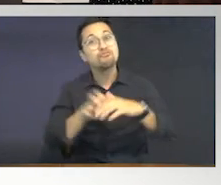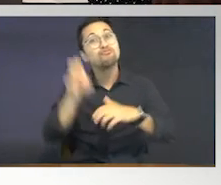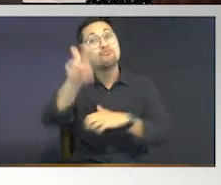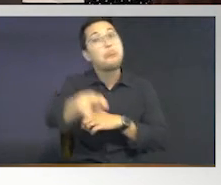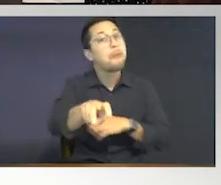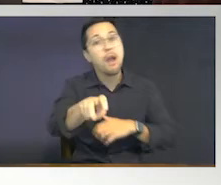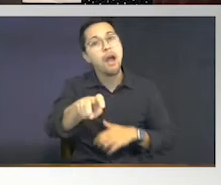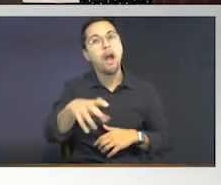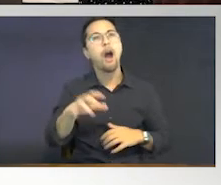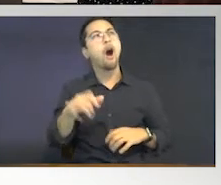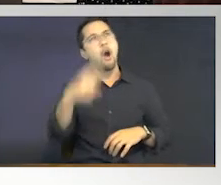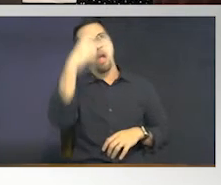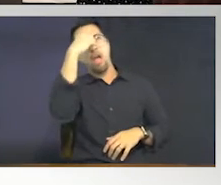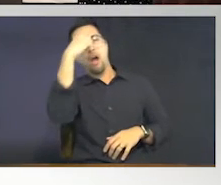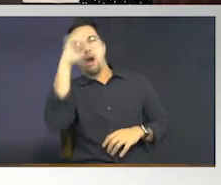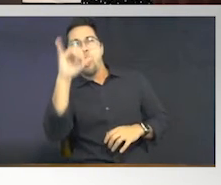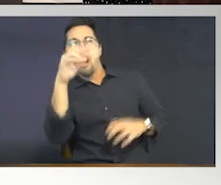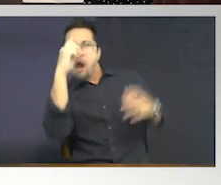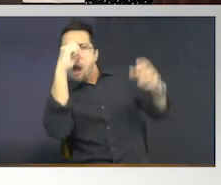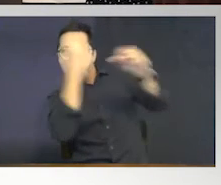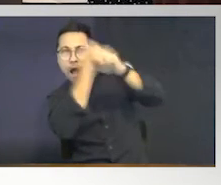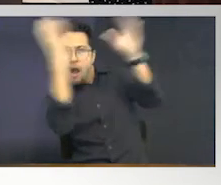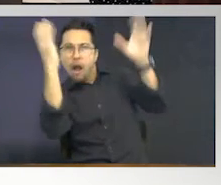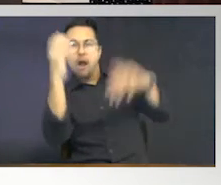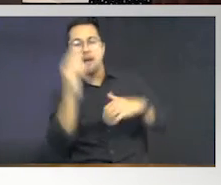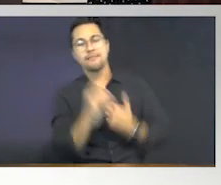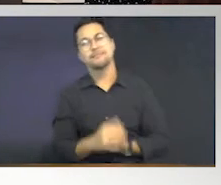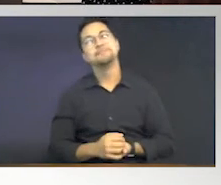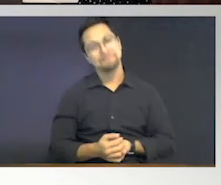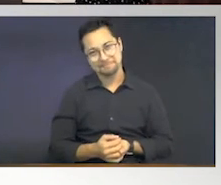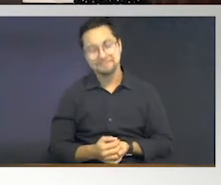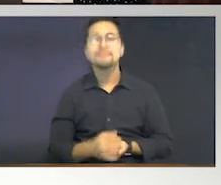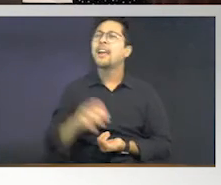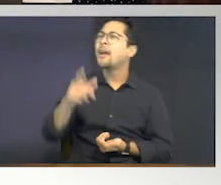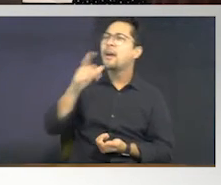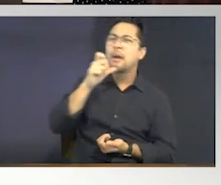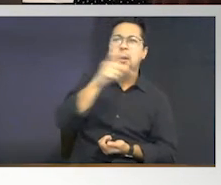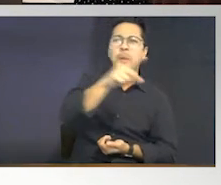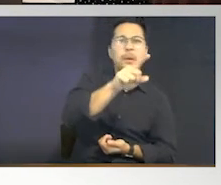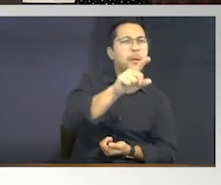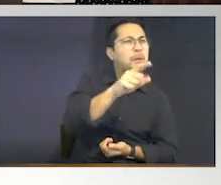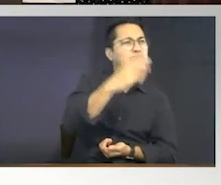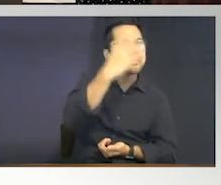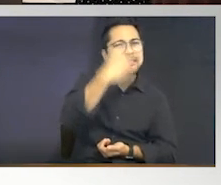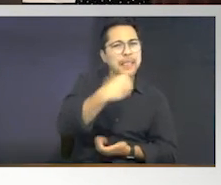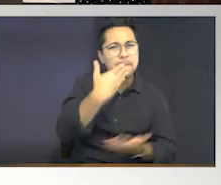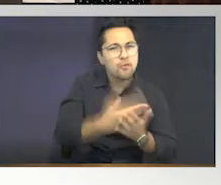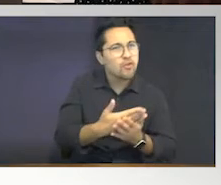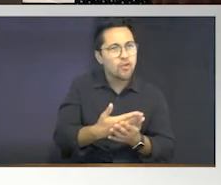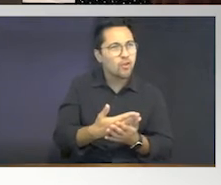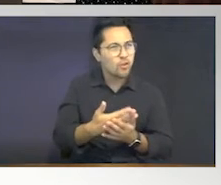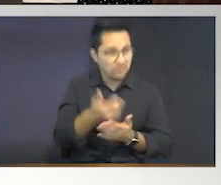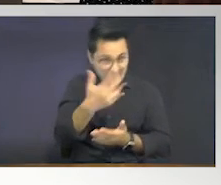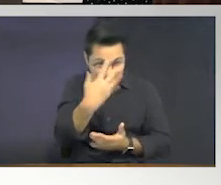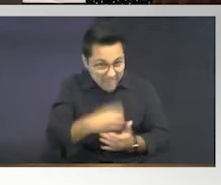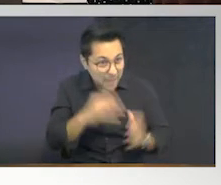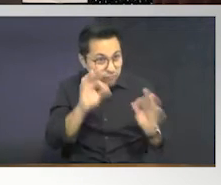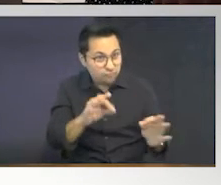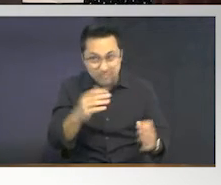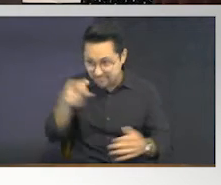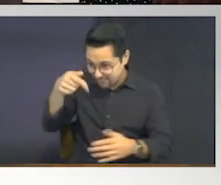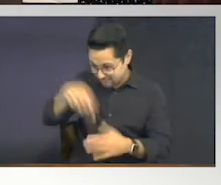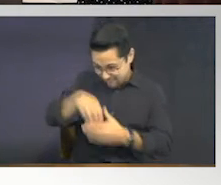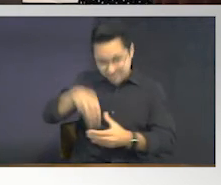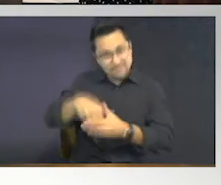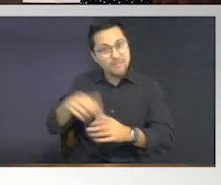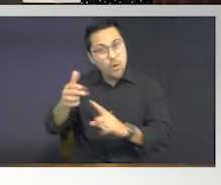about what you thought I was going to say next. So, and who slept good? Does anybody sleep good in a hotel room? No, right? You want